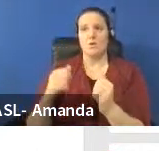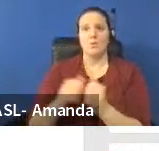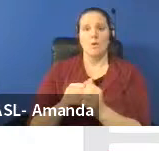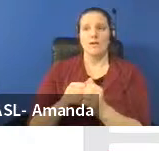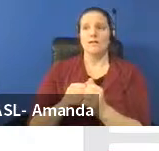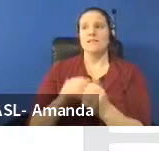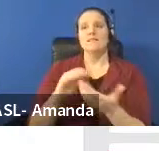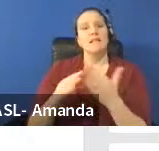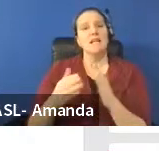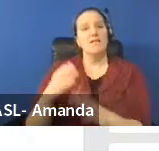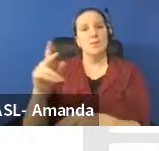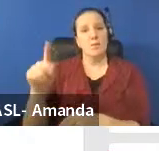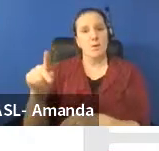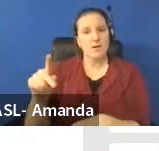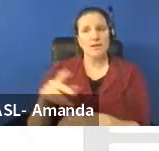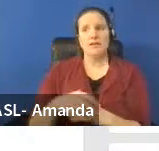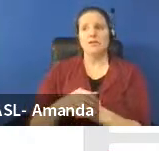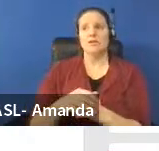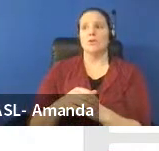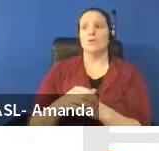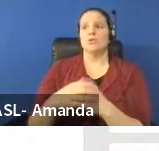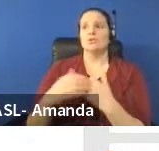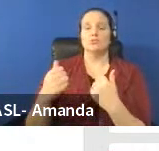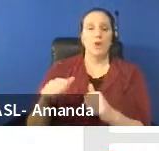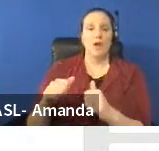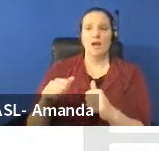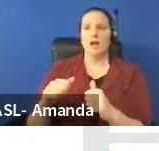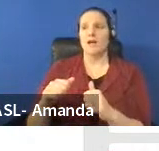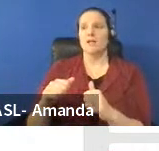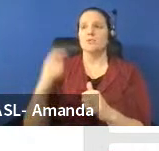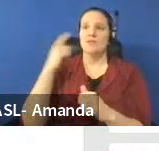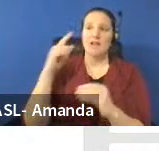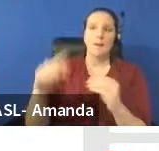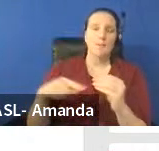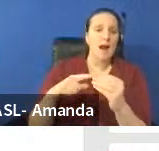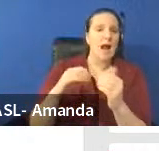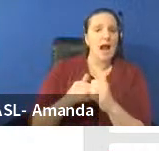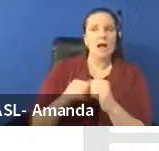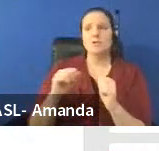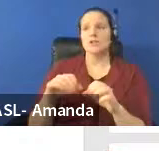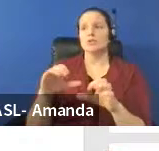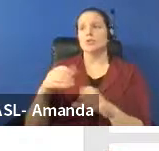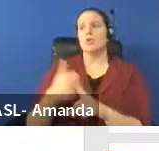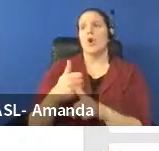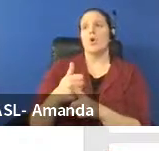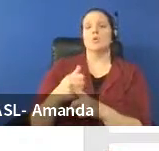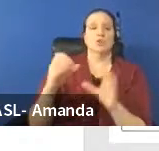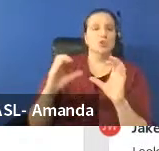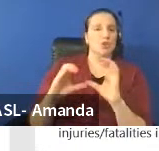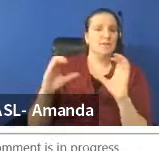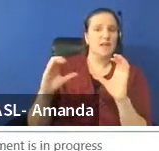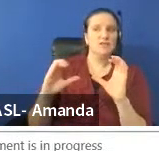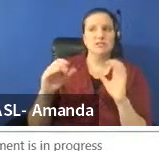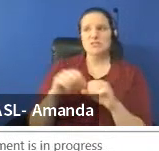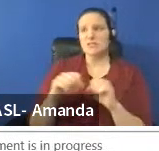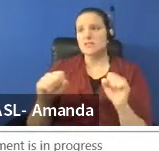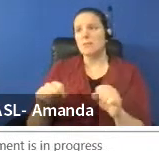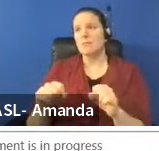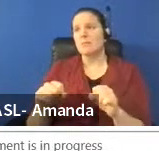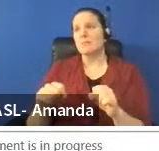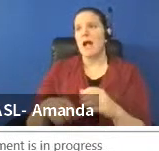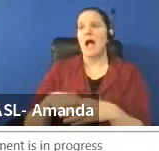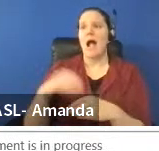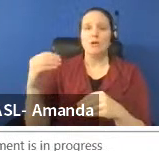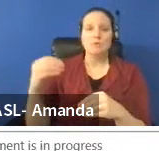the city of Portland is trying to think about if there's a way to do their own sort of certification system outside